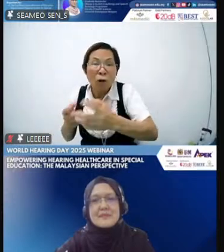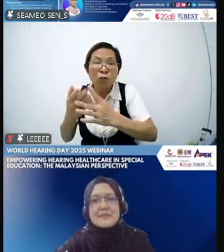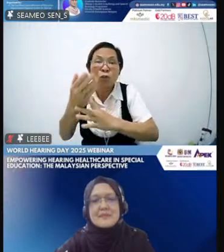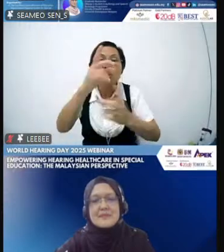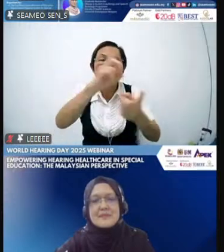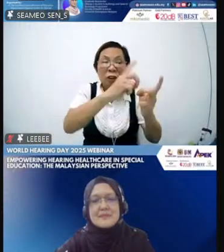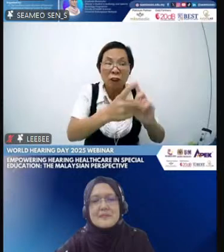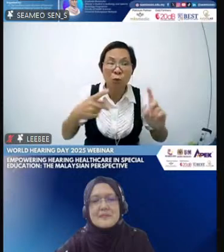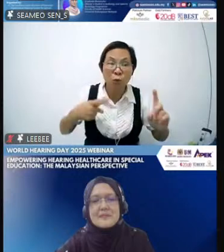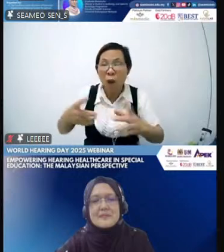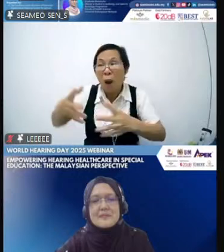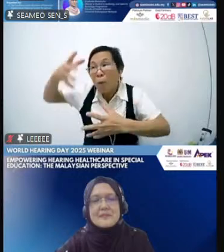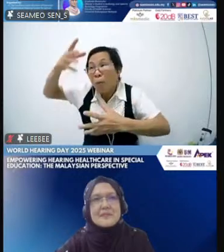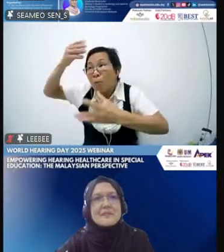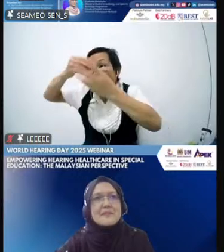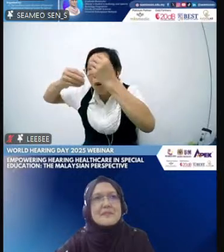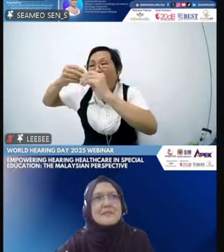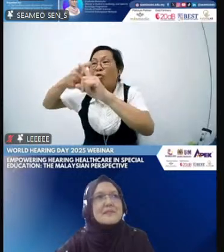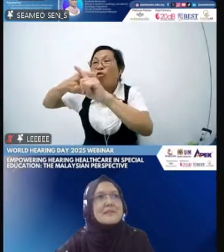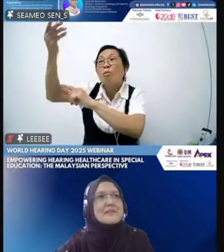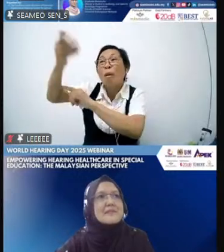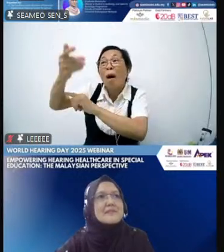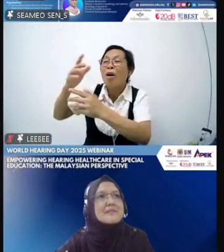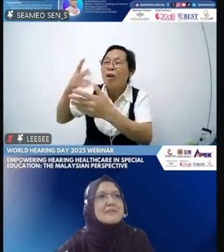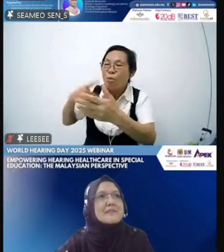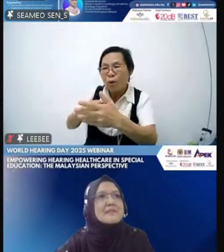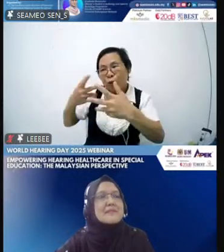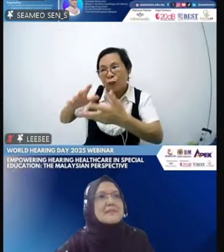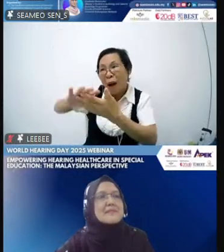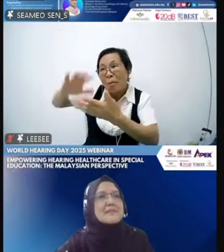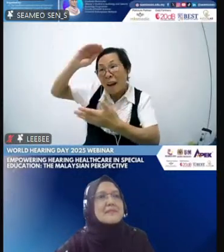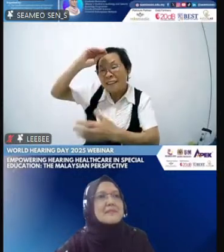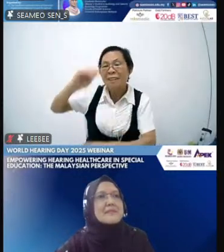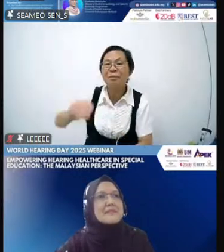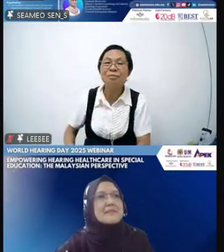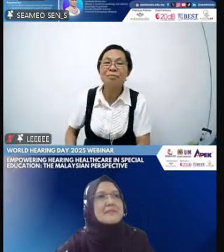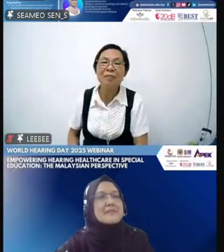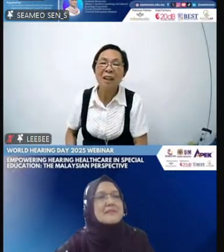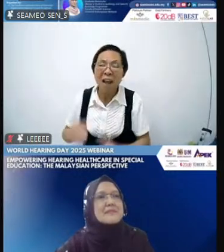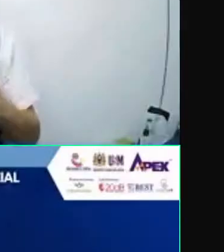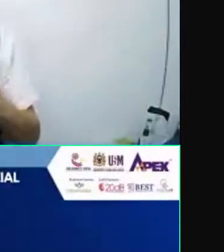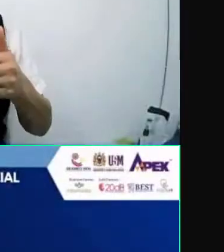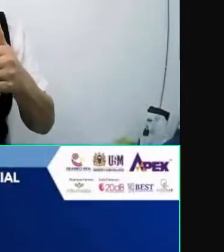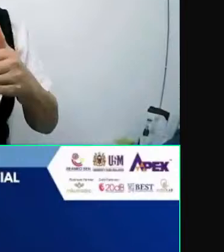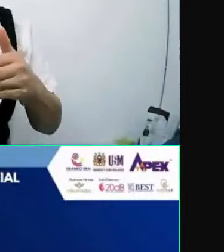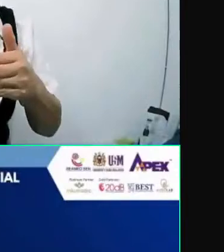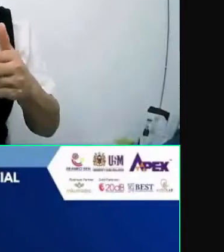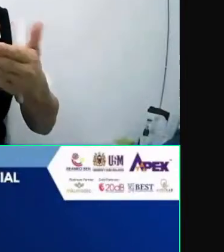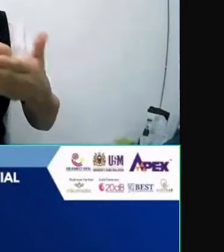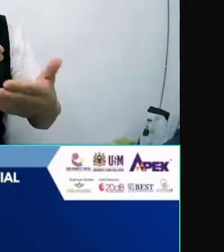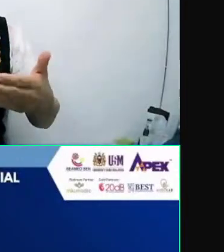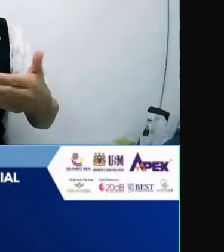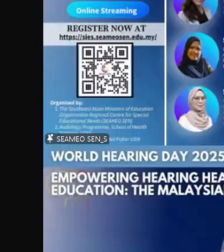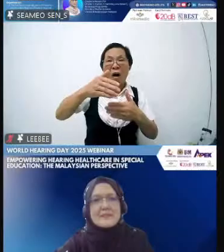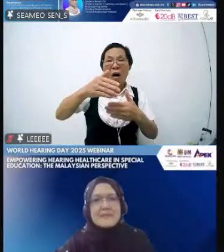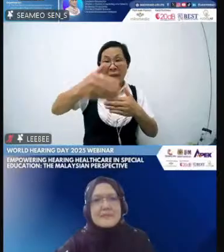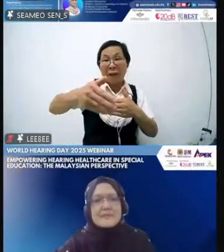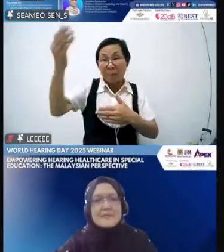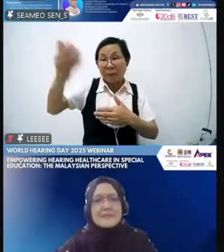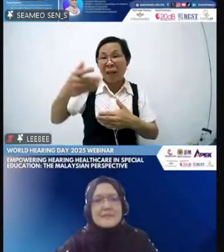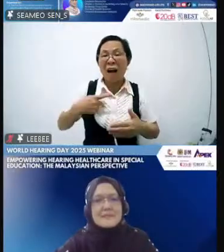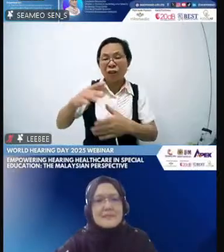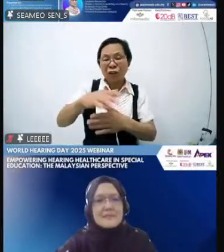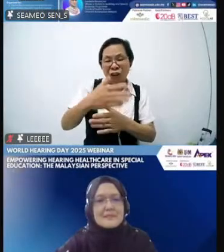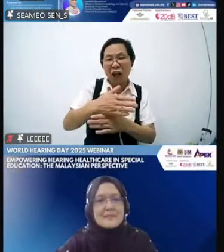gained something from her speech just now. Before we head to our next speaker, we will also like to share a